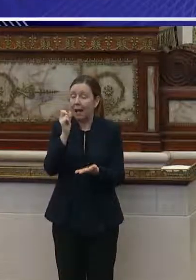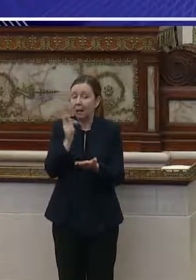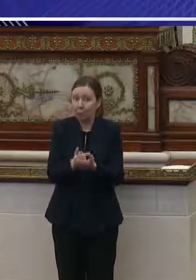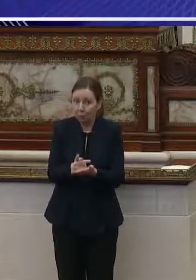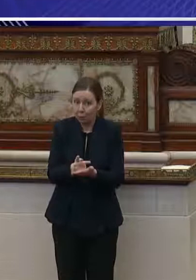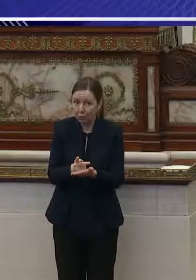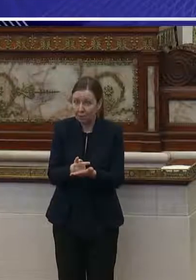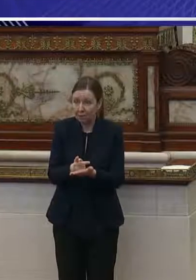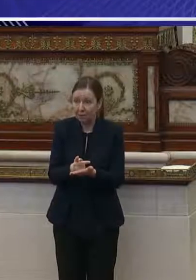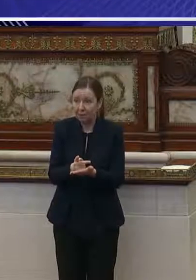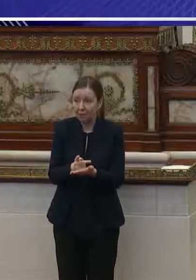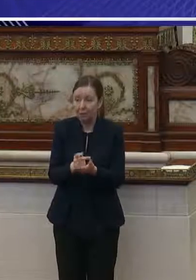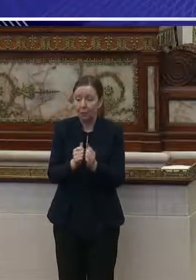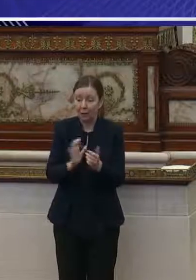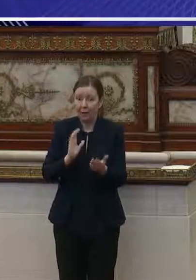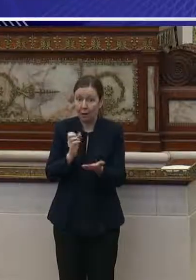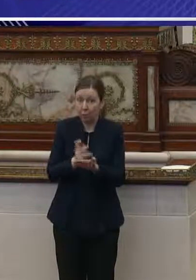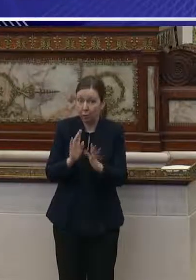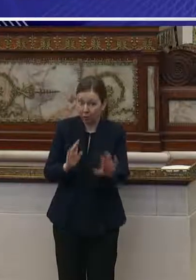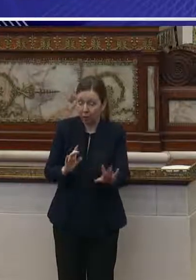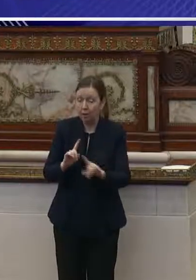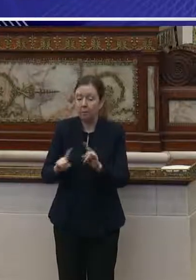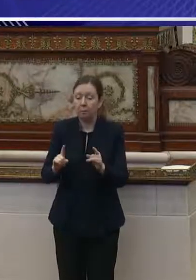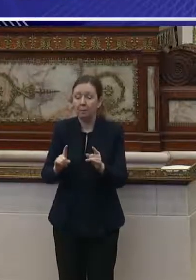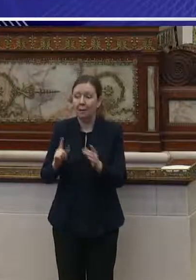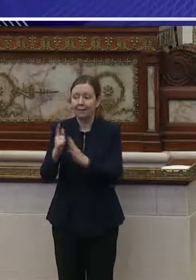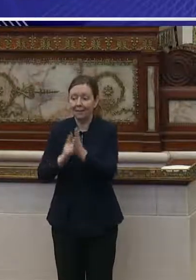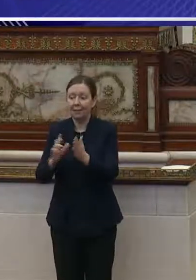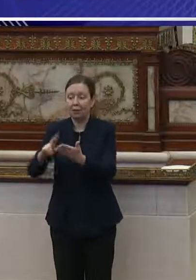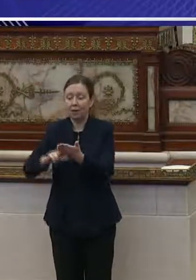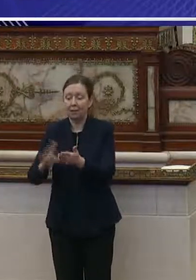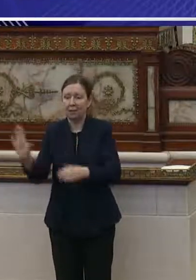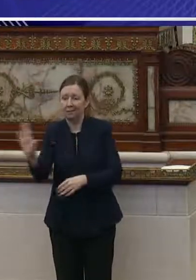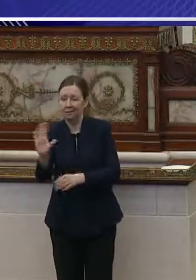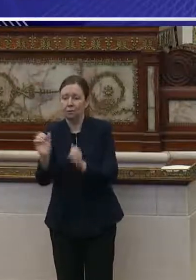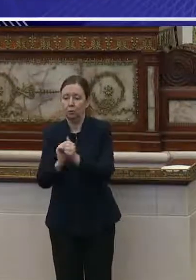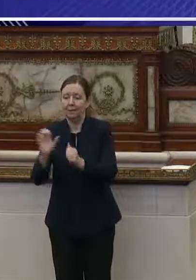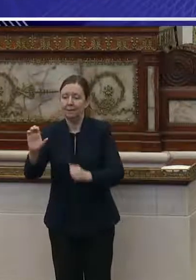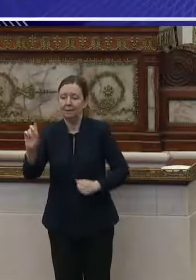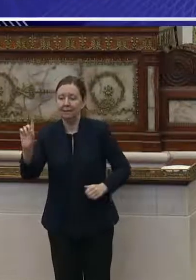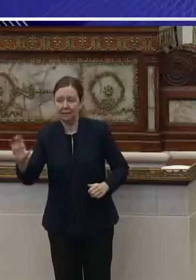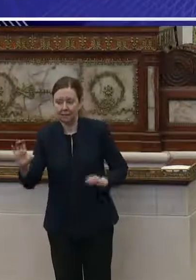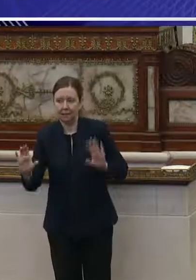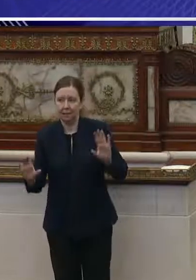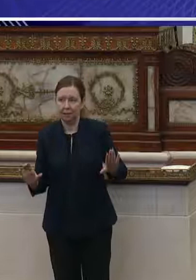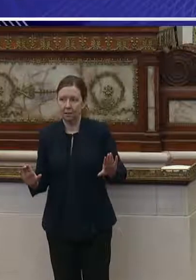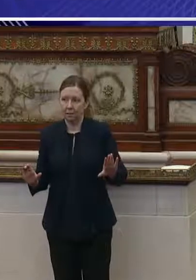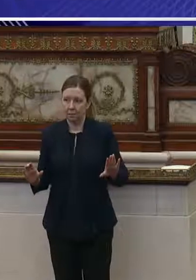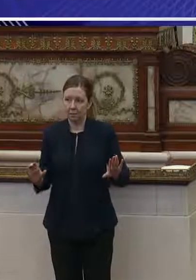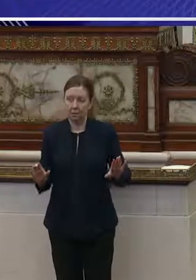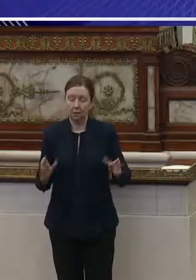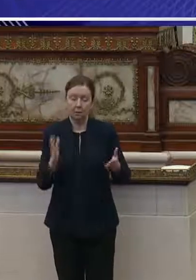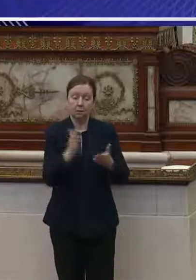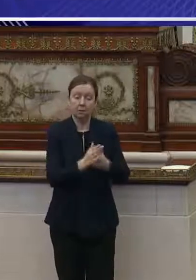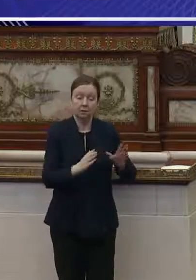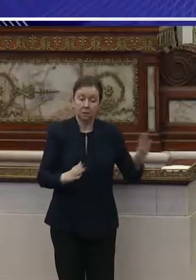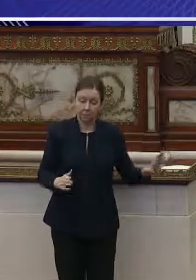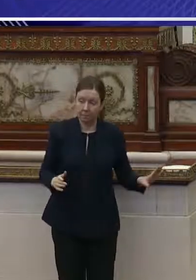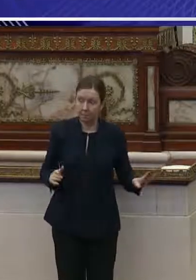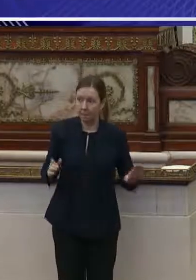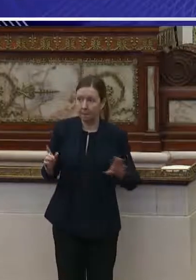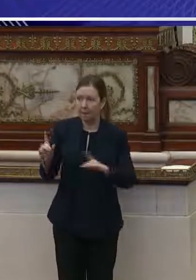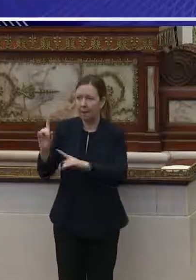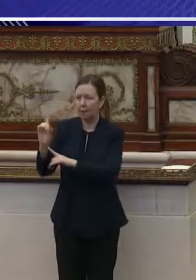receive the vaccine without our approval, but the legal contract is with the CDC. So point of clarification. So you said medical. So one